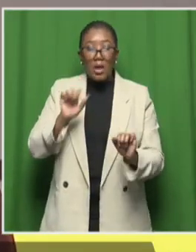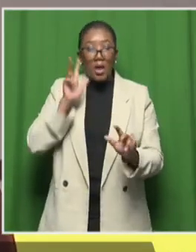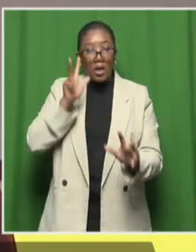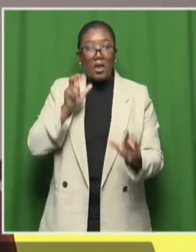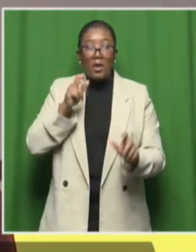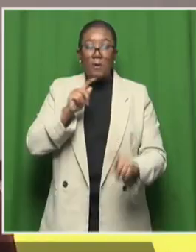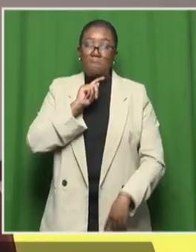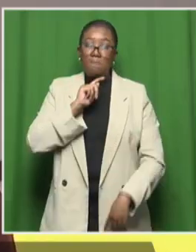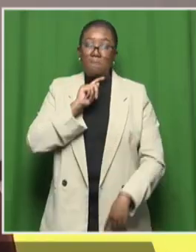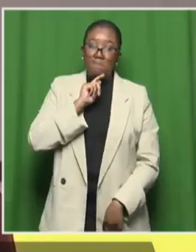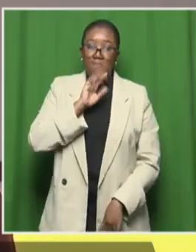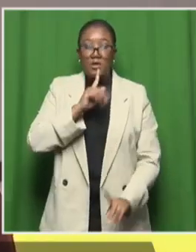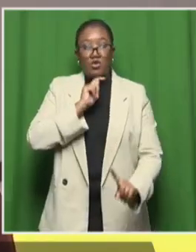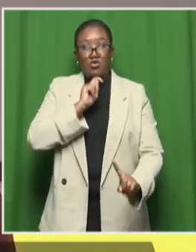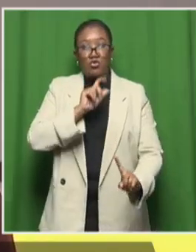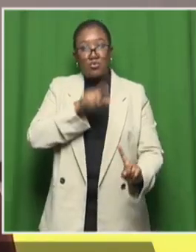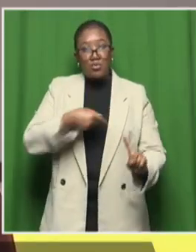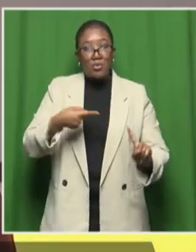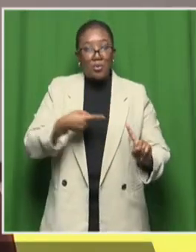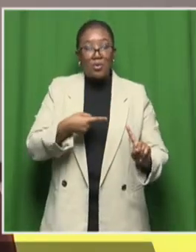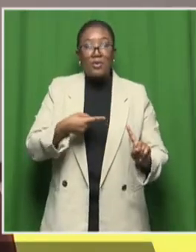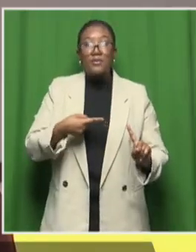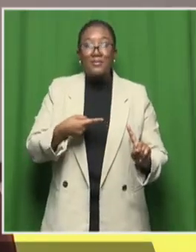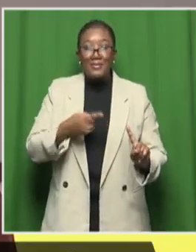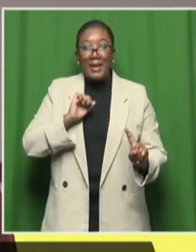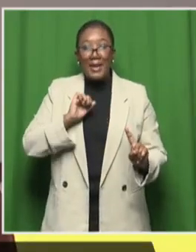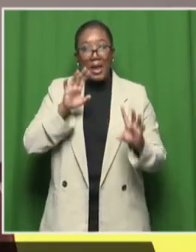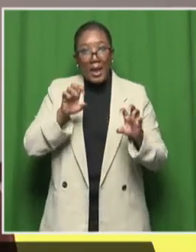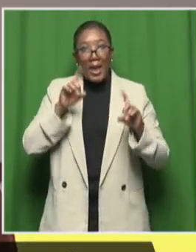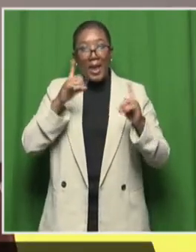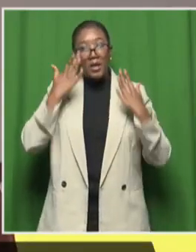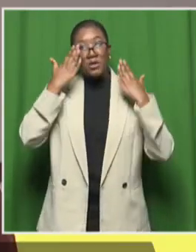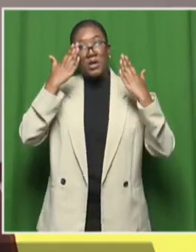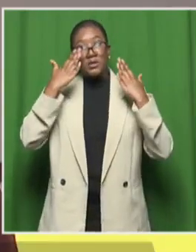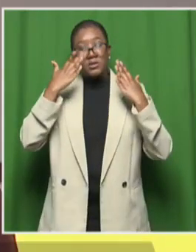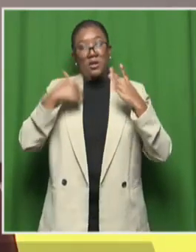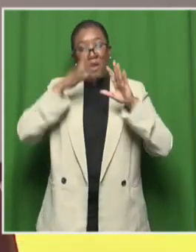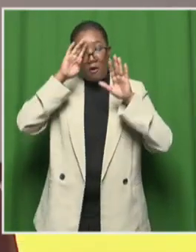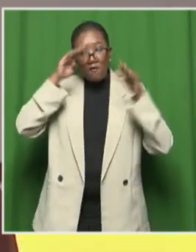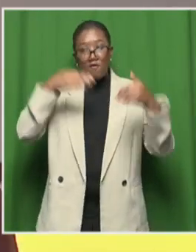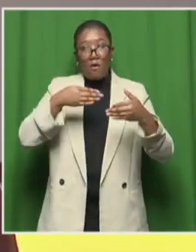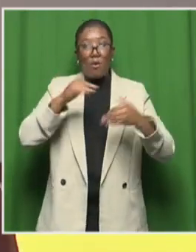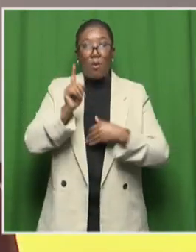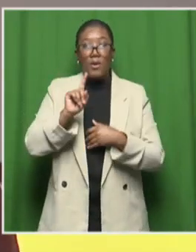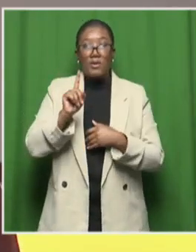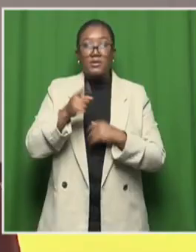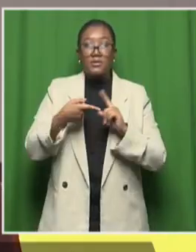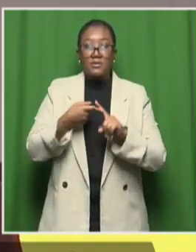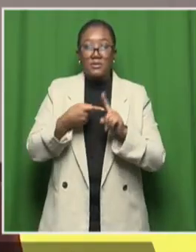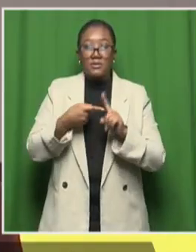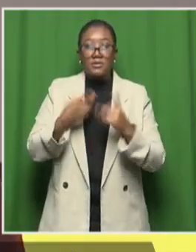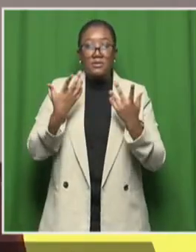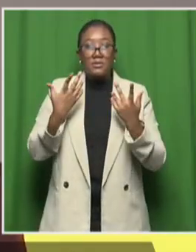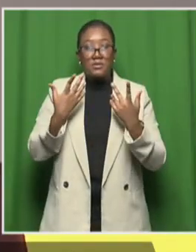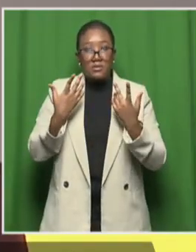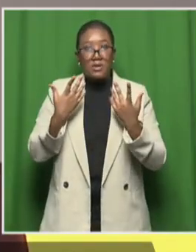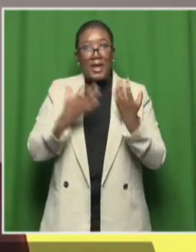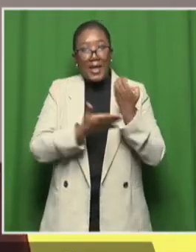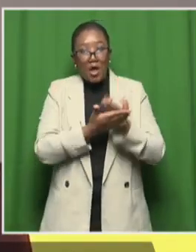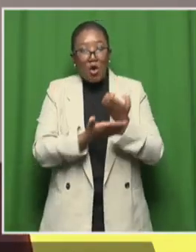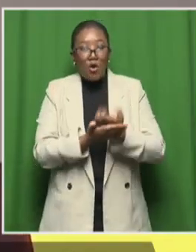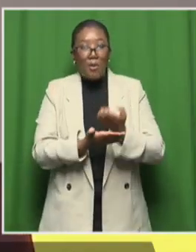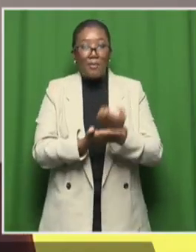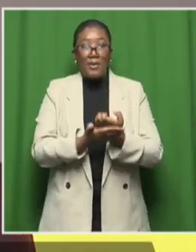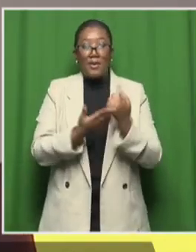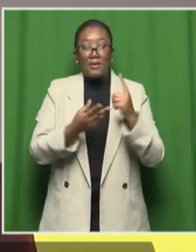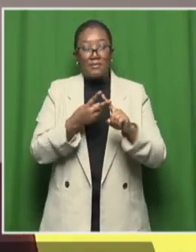that from his education, he really focused on issues that are related to economy